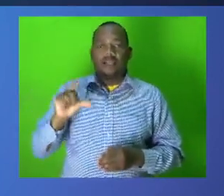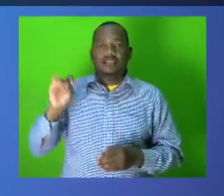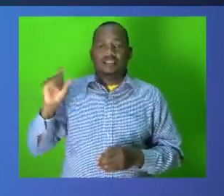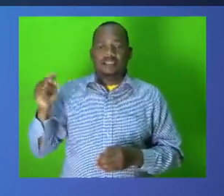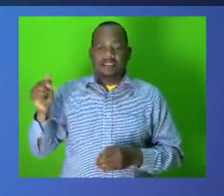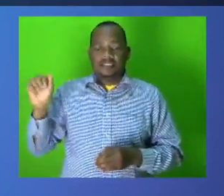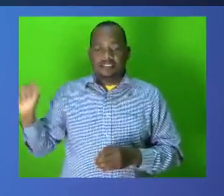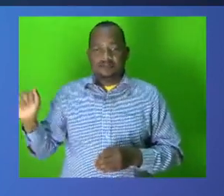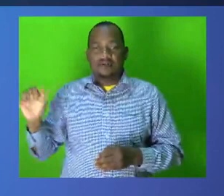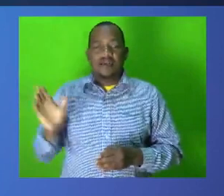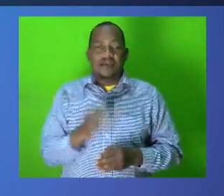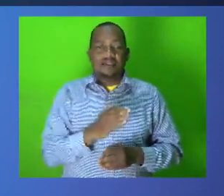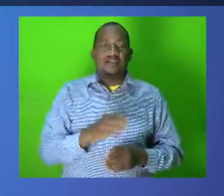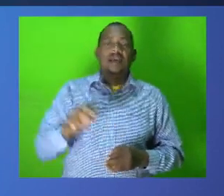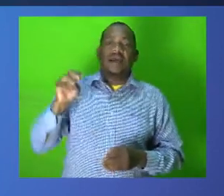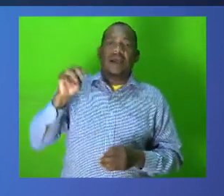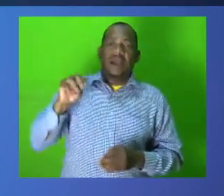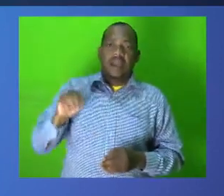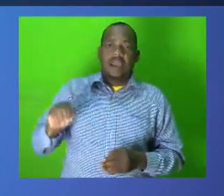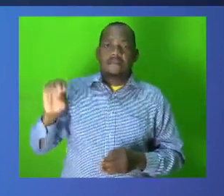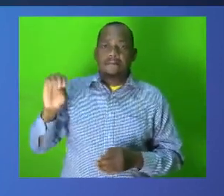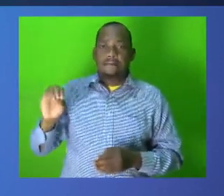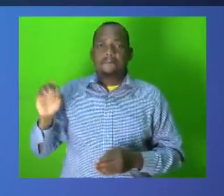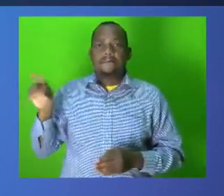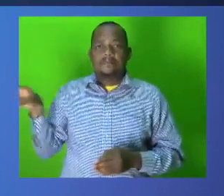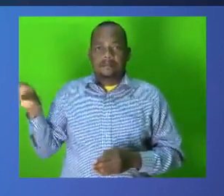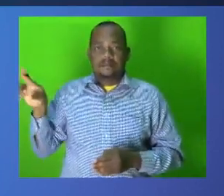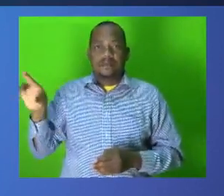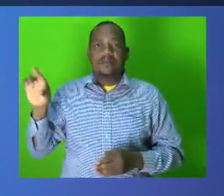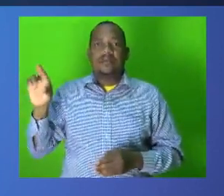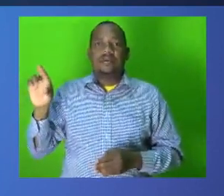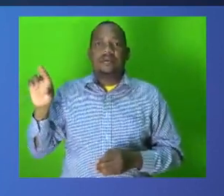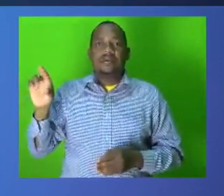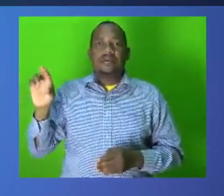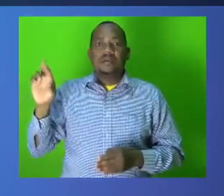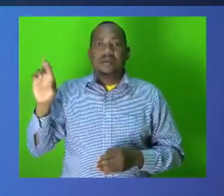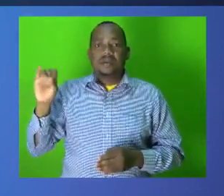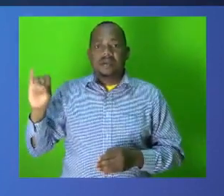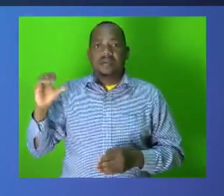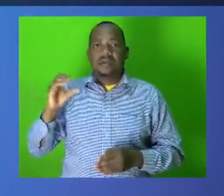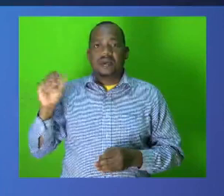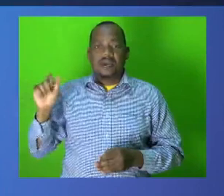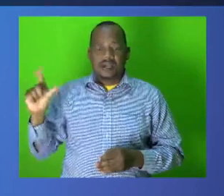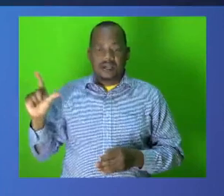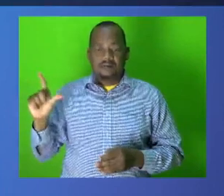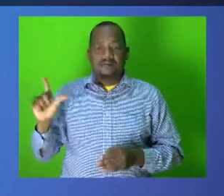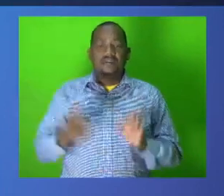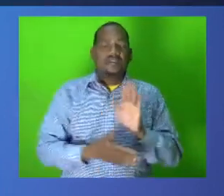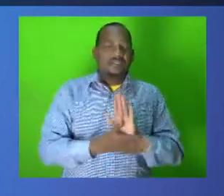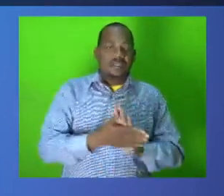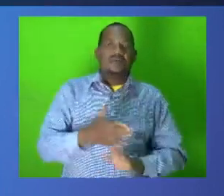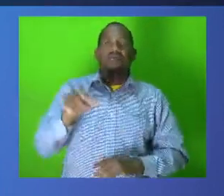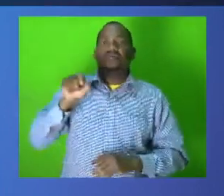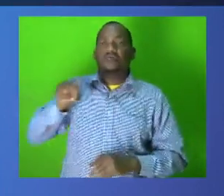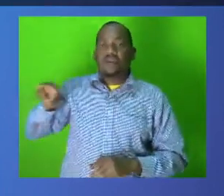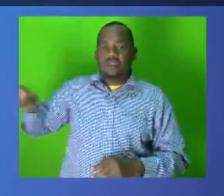research, and we have the conceptual research. Let us begin with qualitative research, my